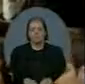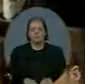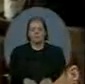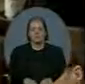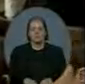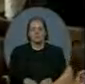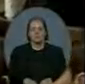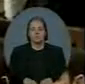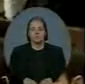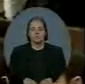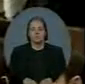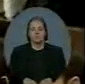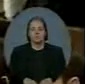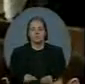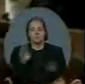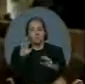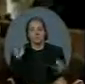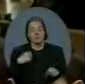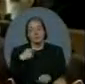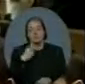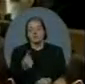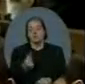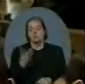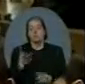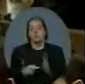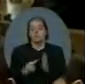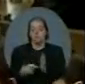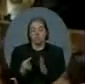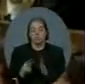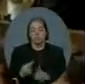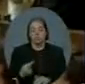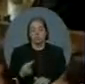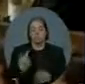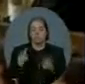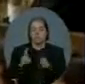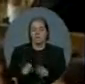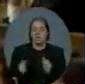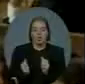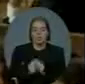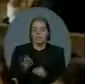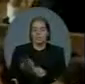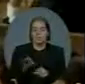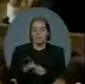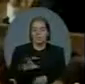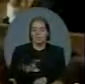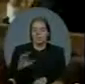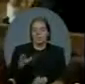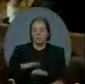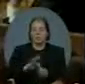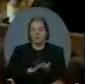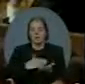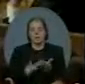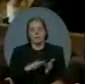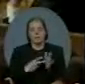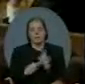Mr. Speaker, as I've indicated several times, our dispute with Elections Canada is a disagreement over the interpretation of the elections law. And Elections